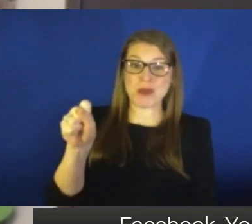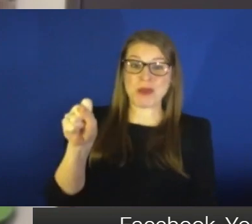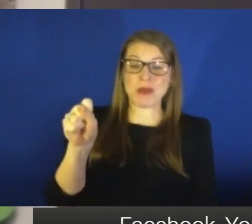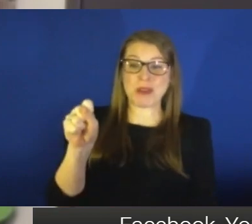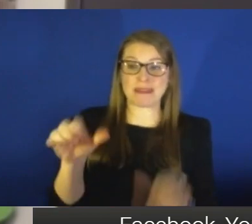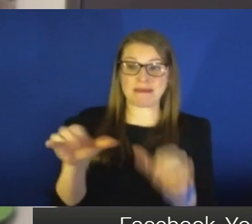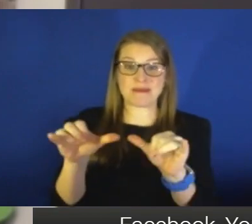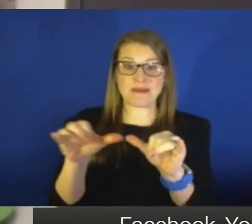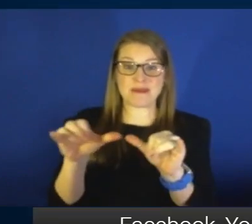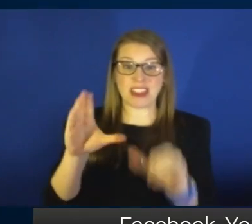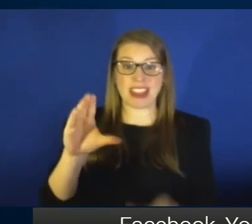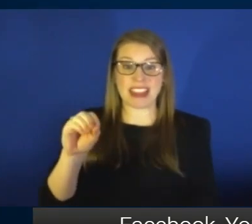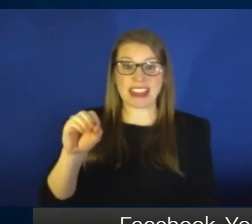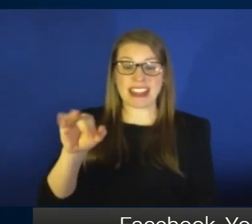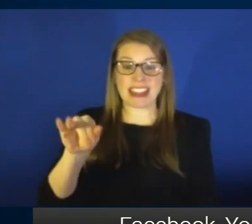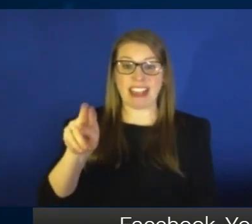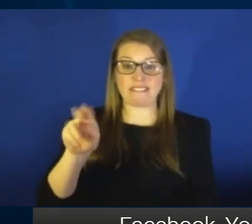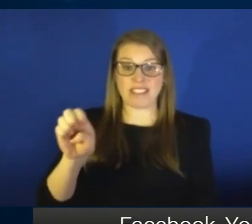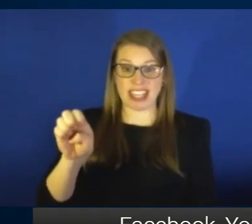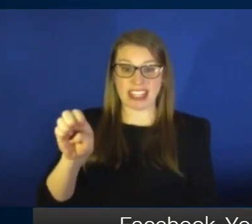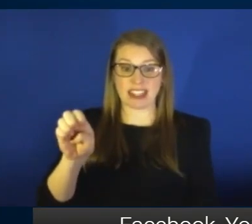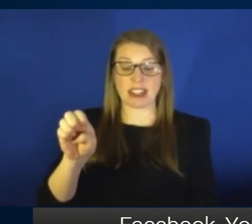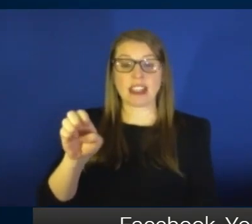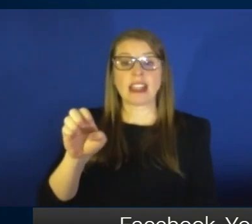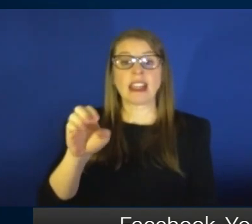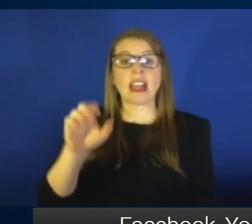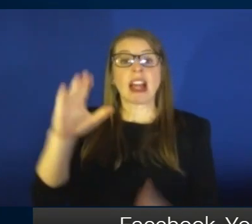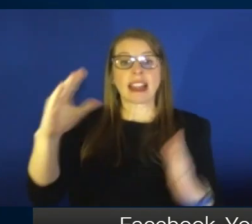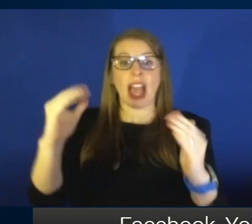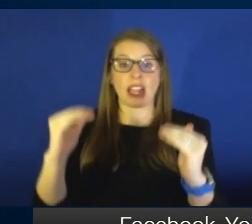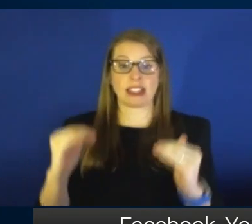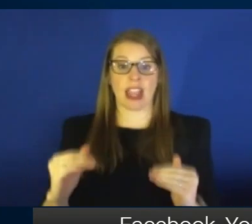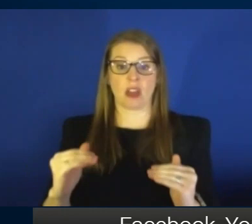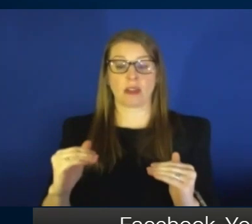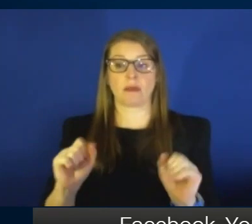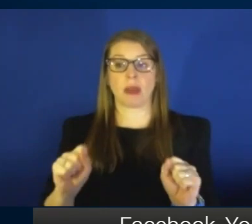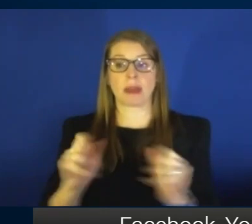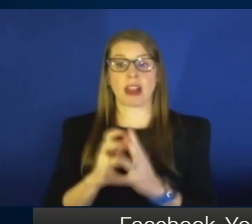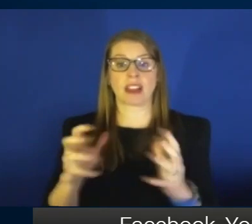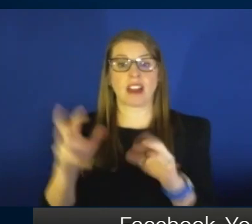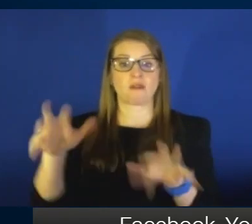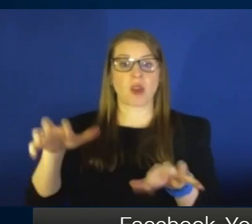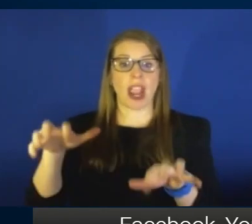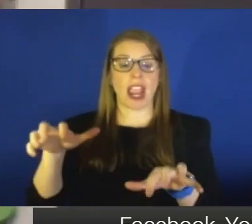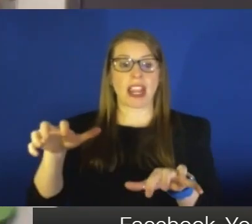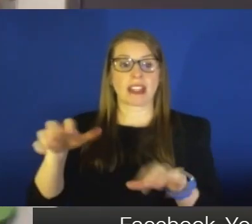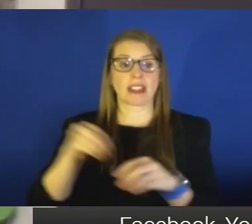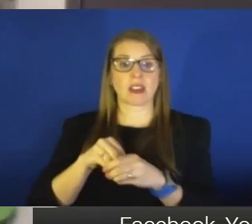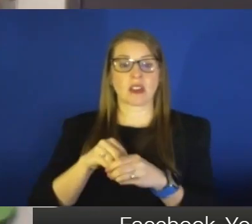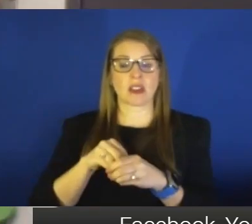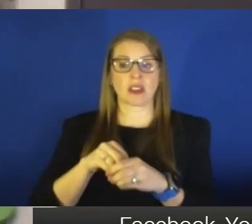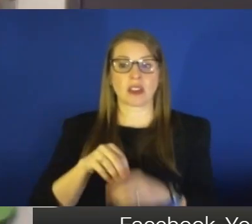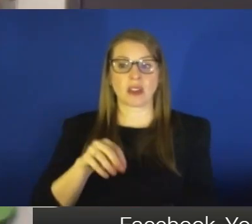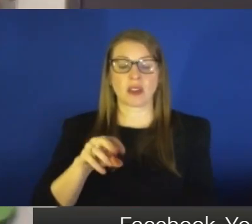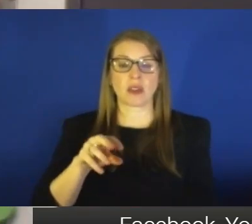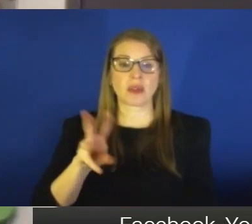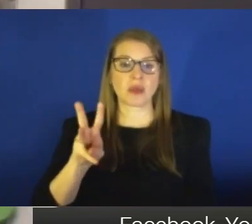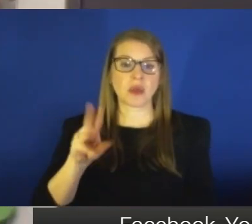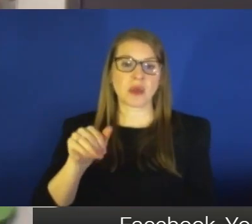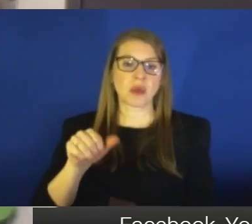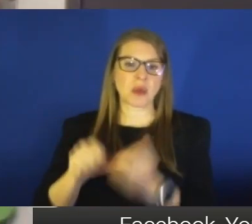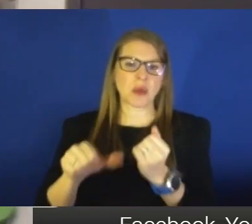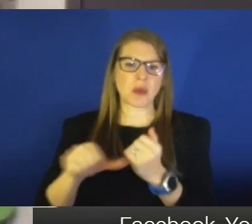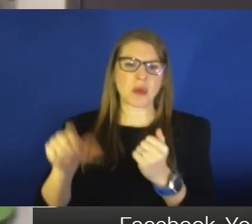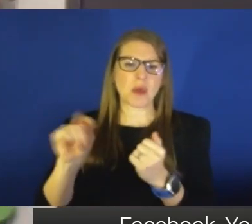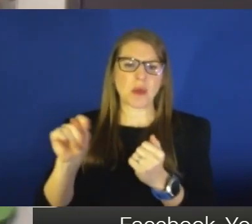of that floating You can measure the caffeine and get it pretty good. So if the caffeine levels are down, you know, probably there was a lot of rain that got into your wastewater and it's been diluted. It's one of the more accurate